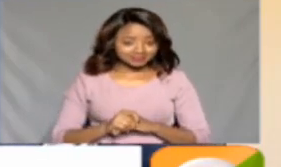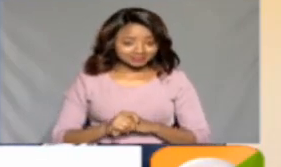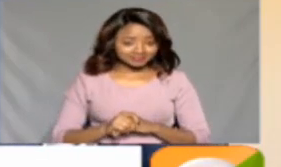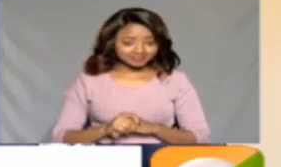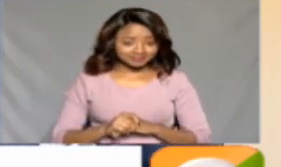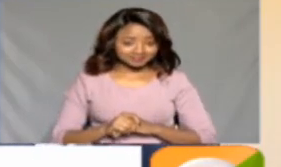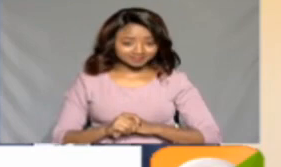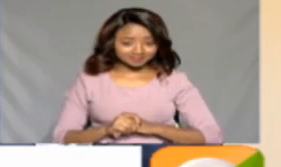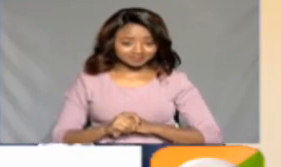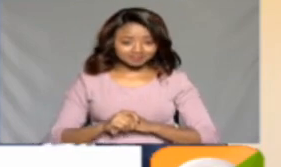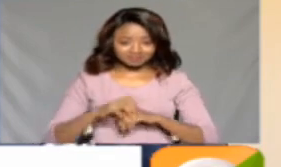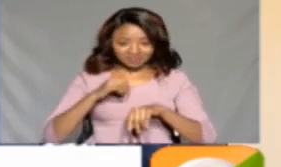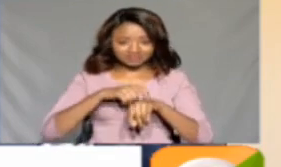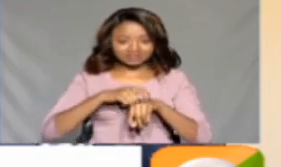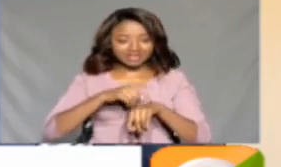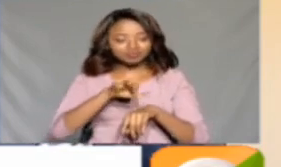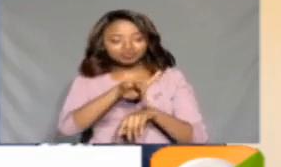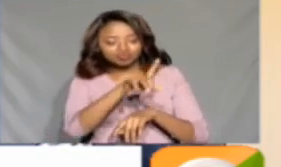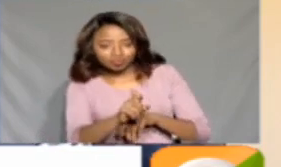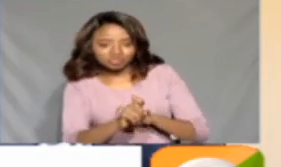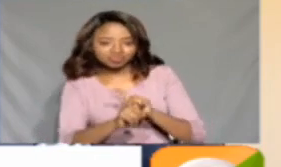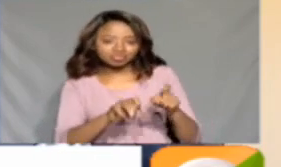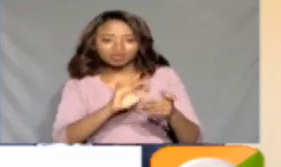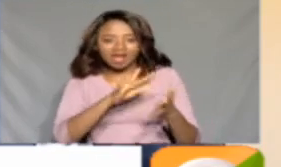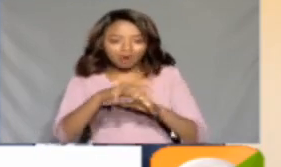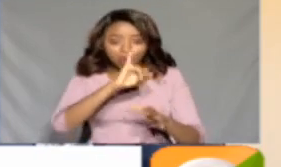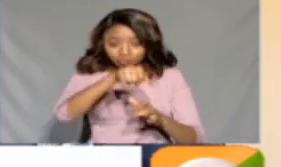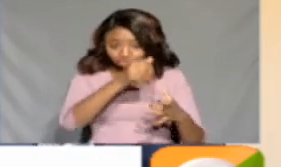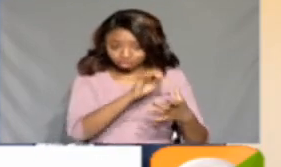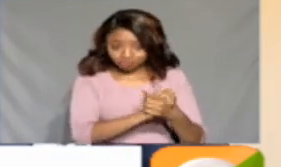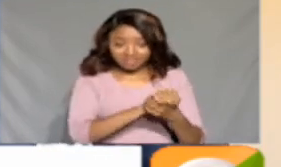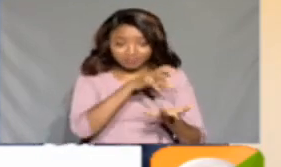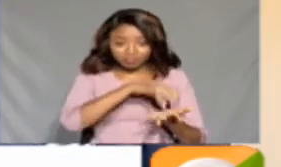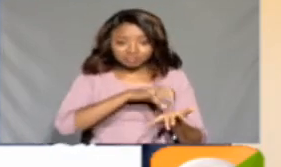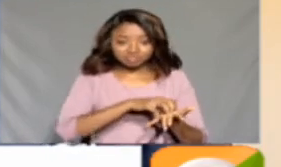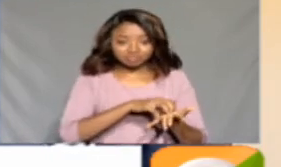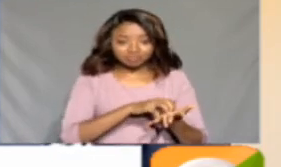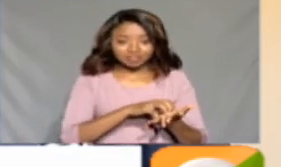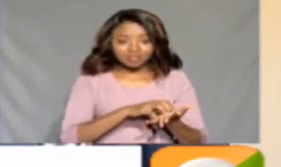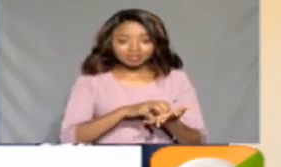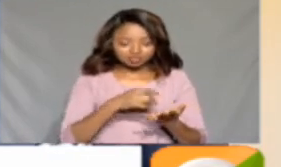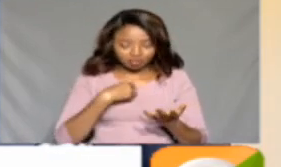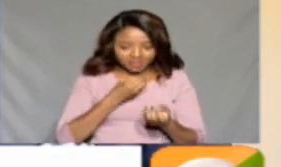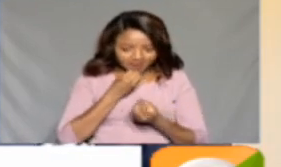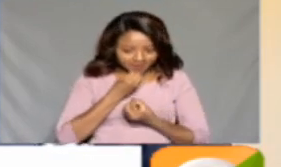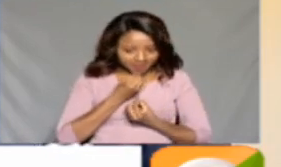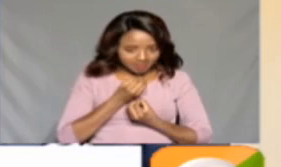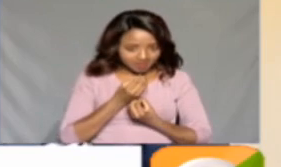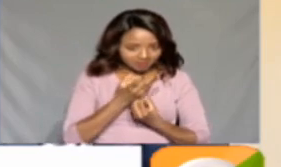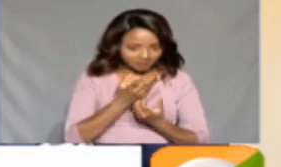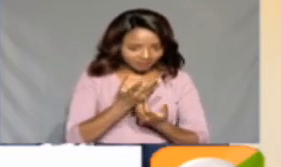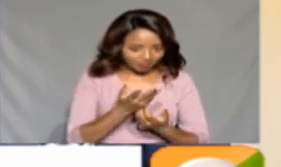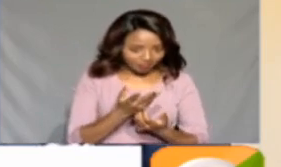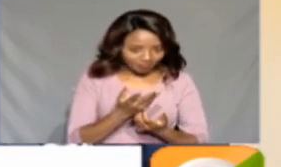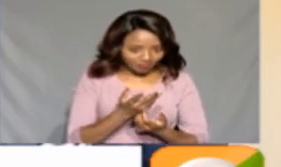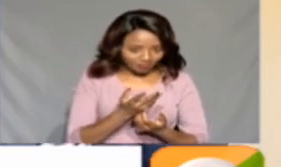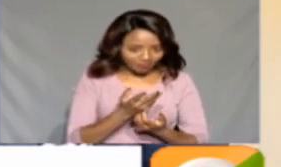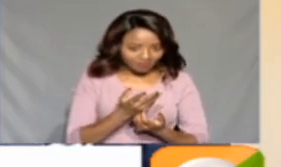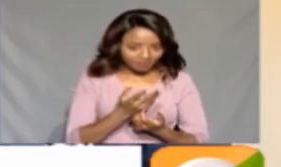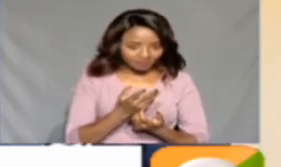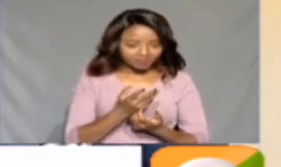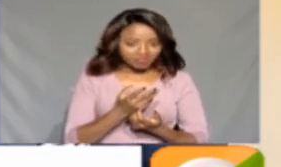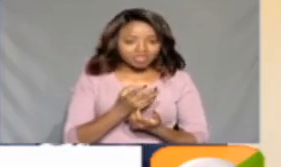when you ask me a question about the Jubilee position now, what I'll articulate to you is the Jubilee